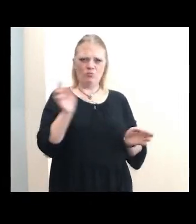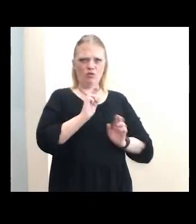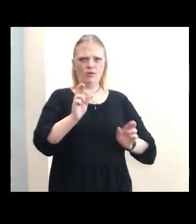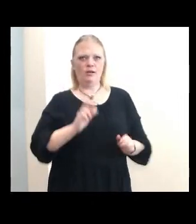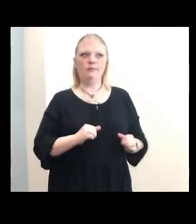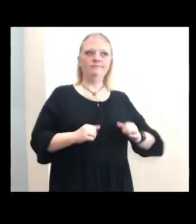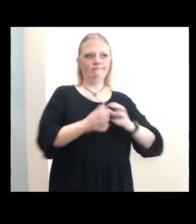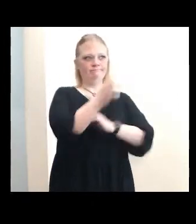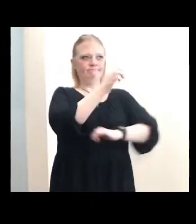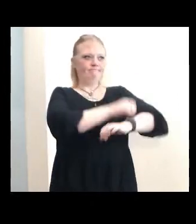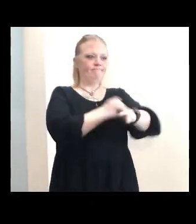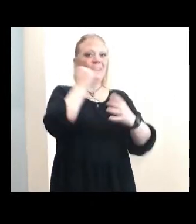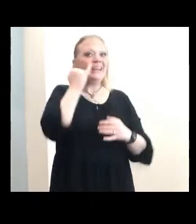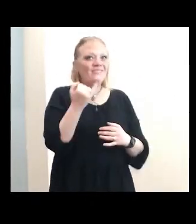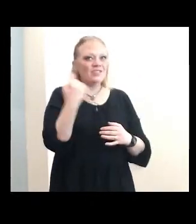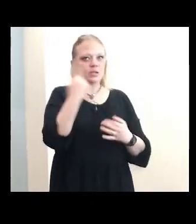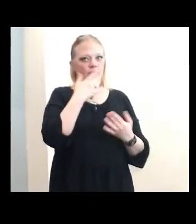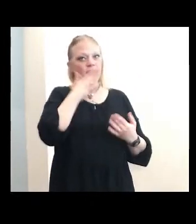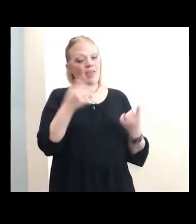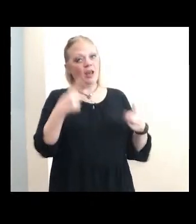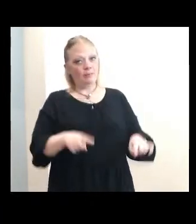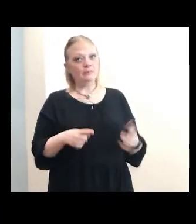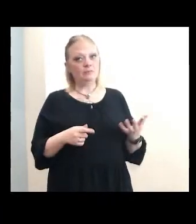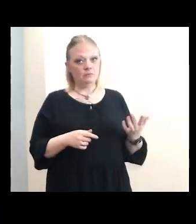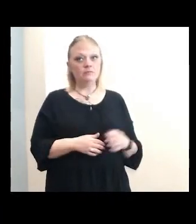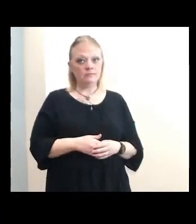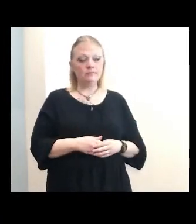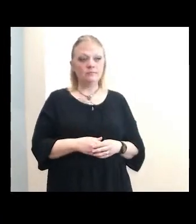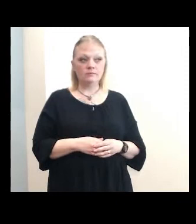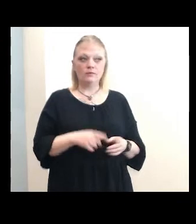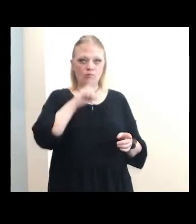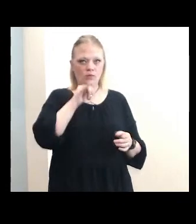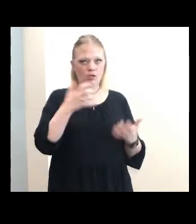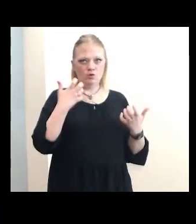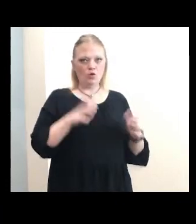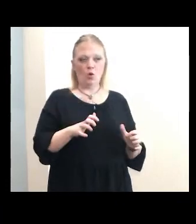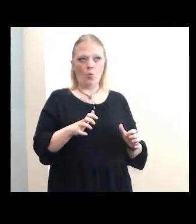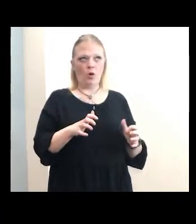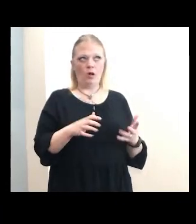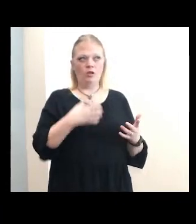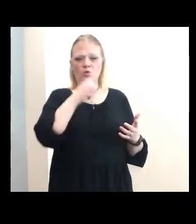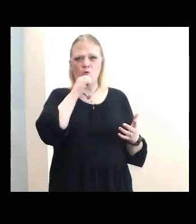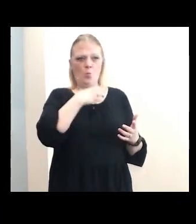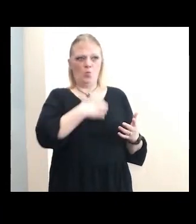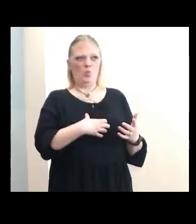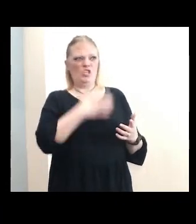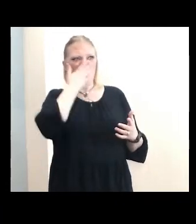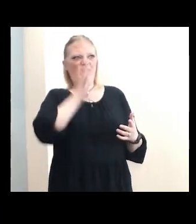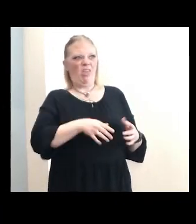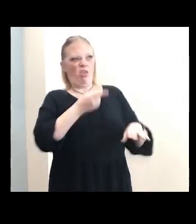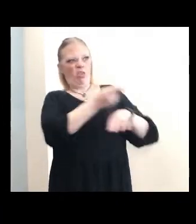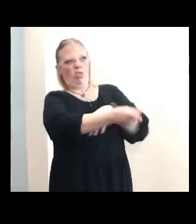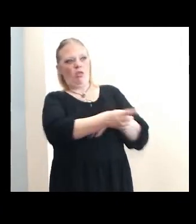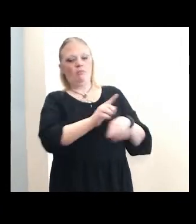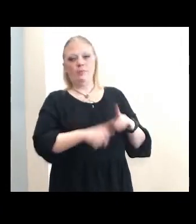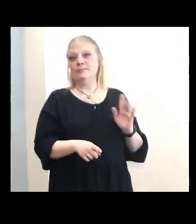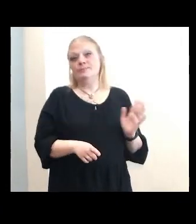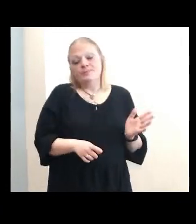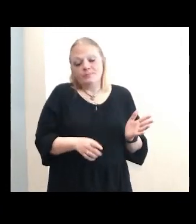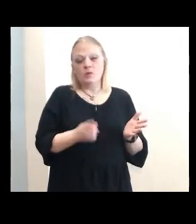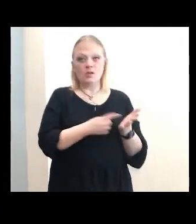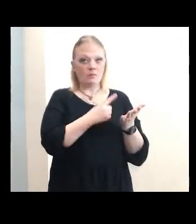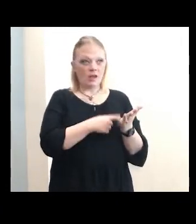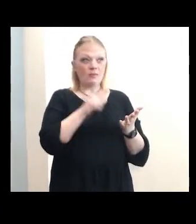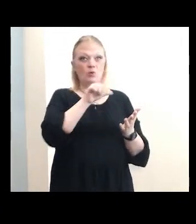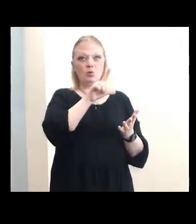up just in case something bad happens. We certainly don't wish any ill will on any individual, but sometimes lieutenant governors